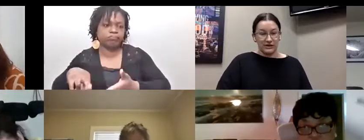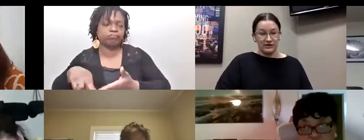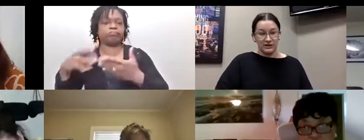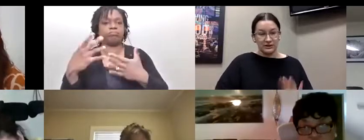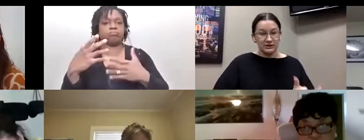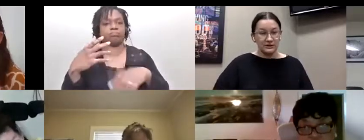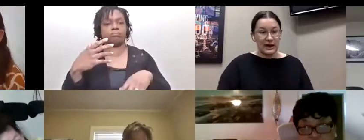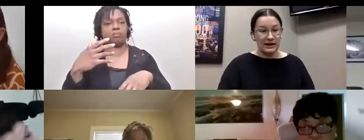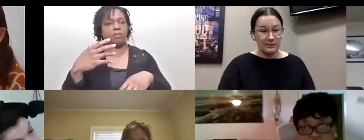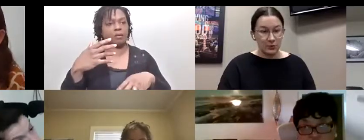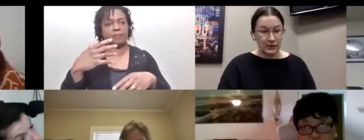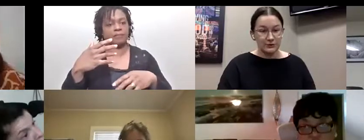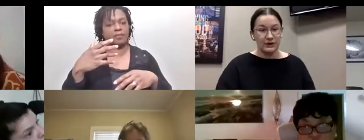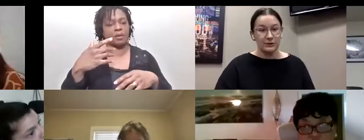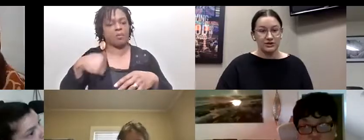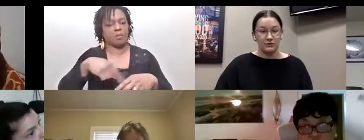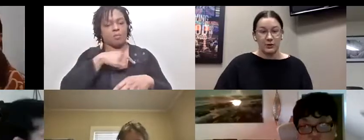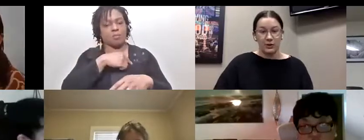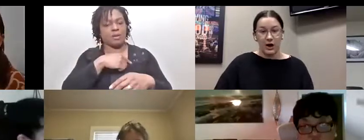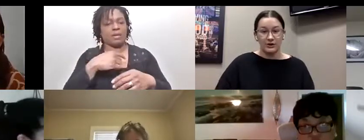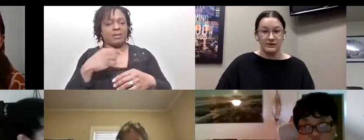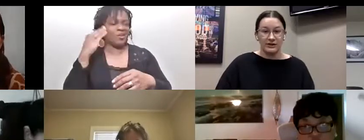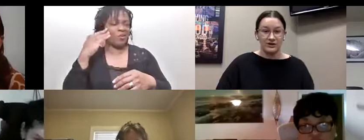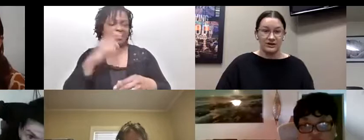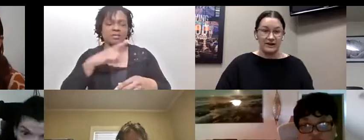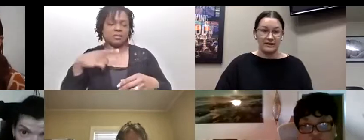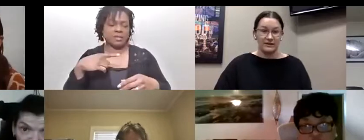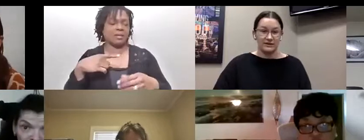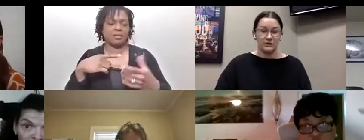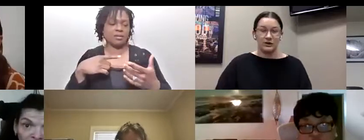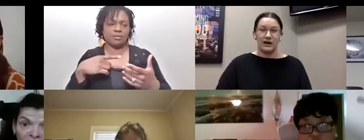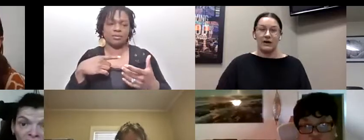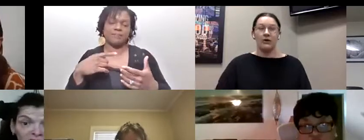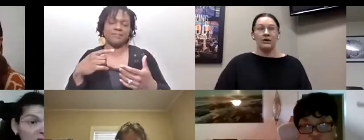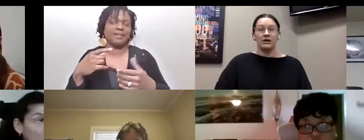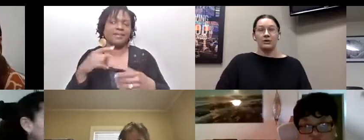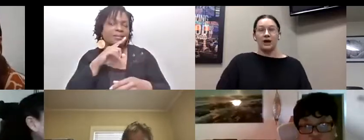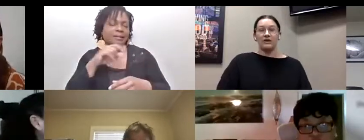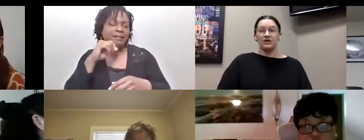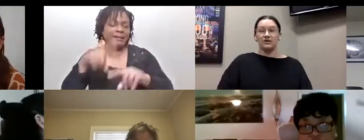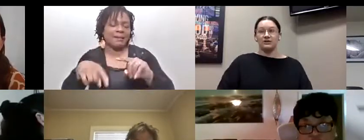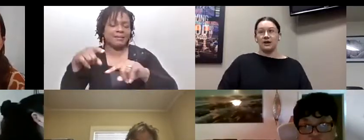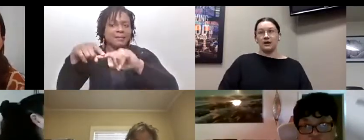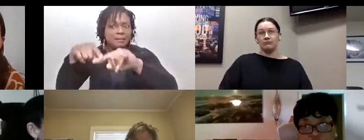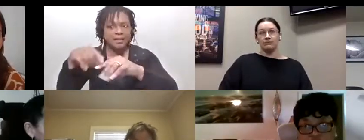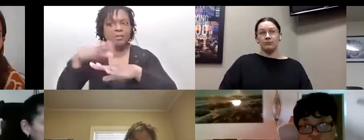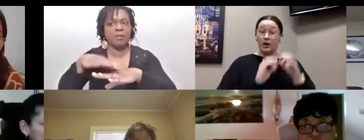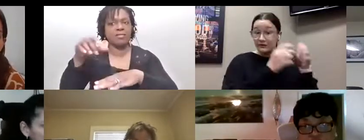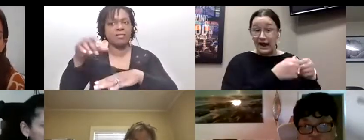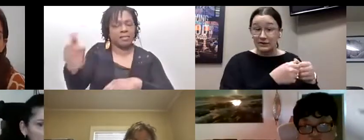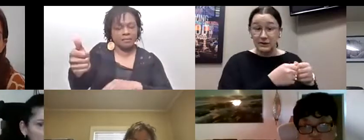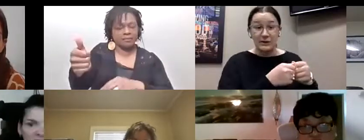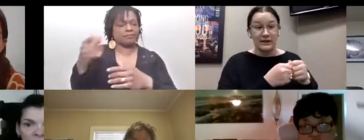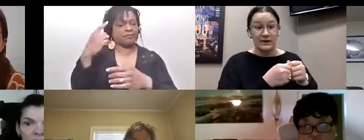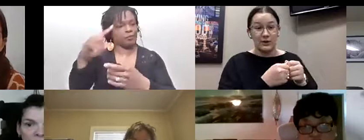the legislators to define it, but we are really pushing for a broader definition that takes into account, not just